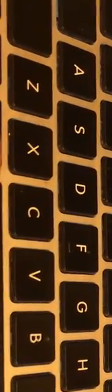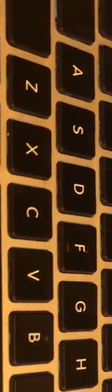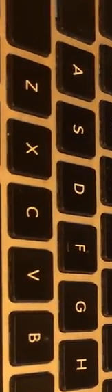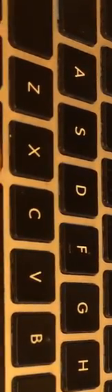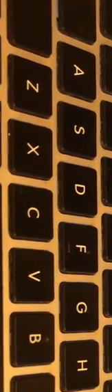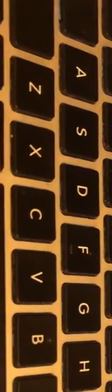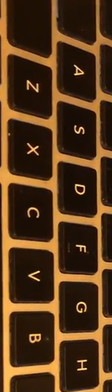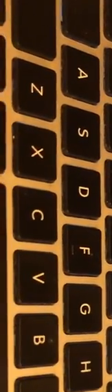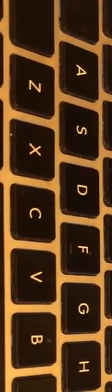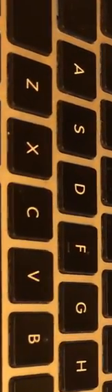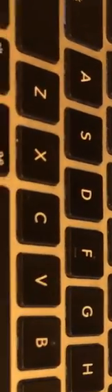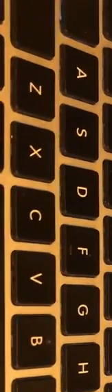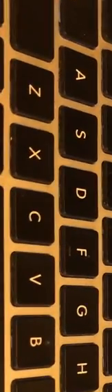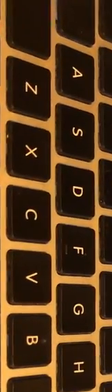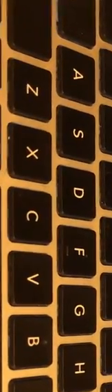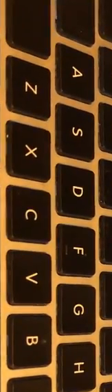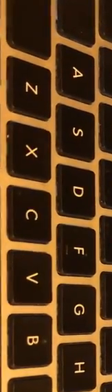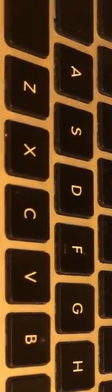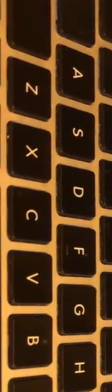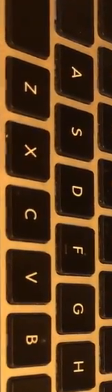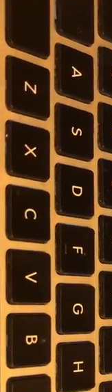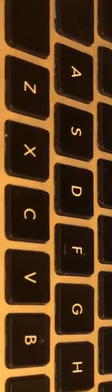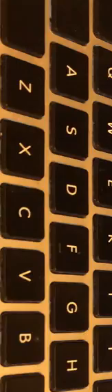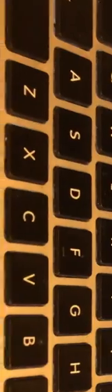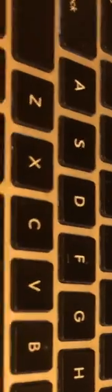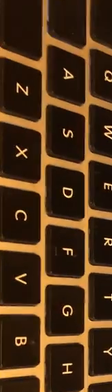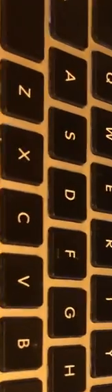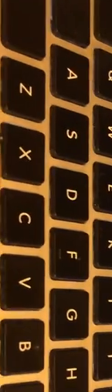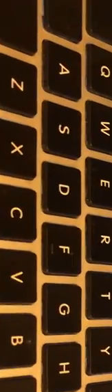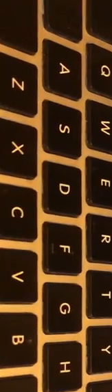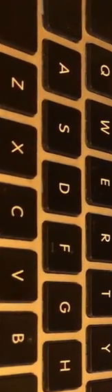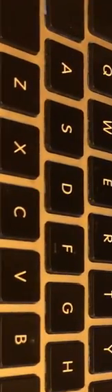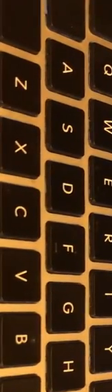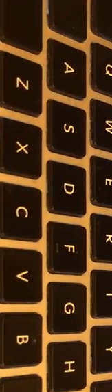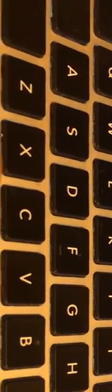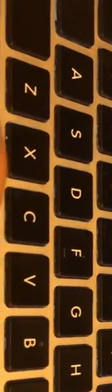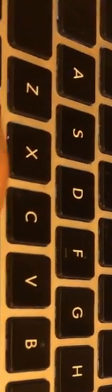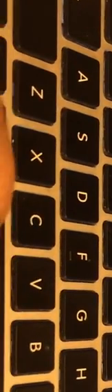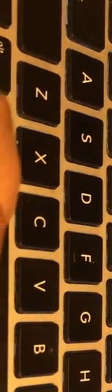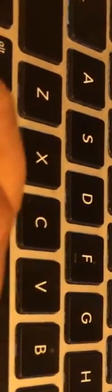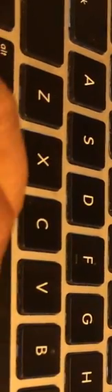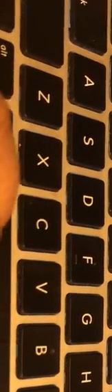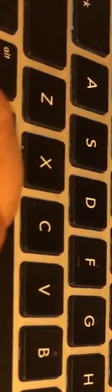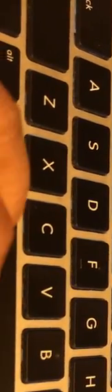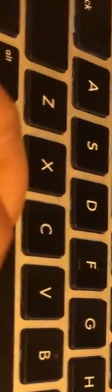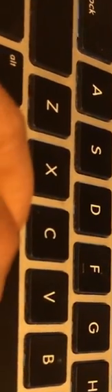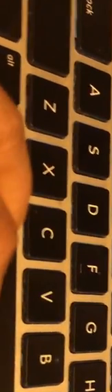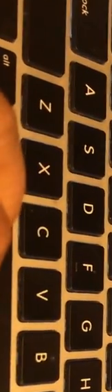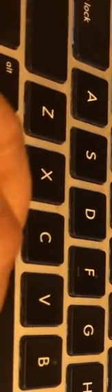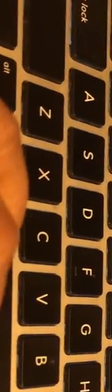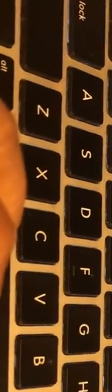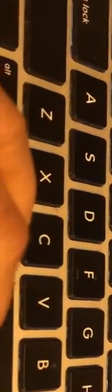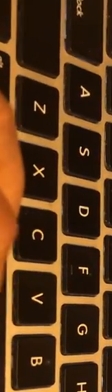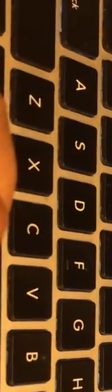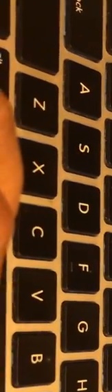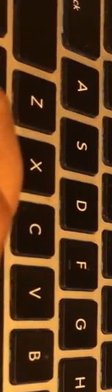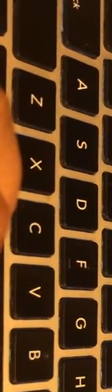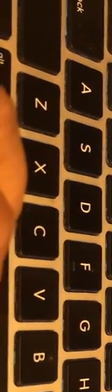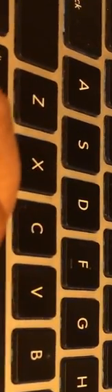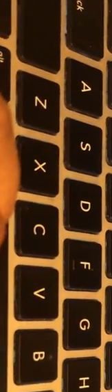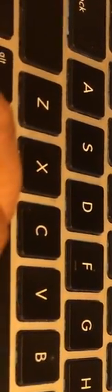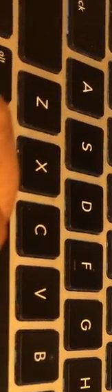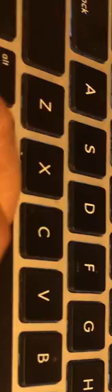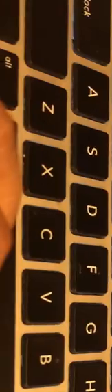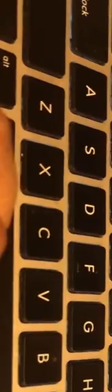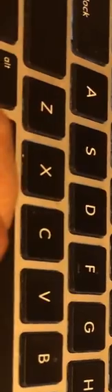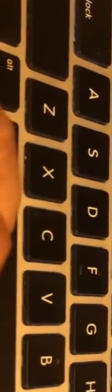file path to current CSV. So what is detect category? Detect category is a function which initiates a ML